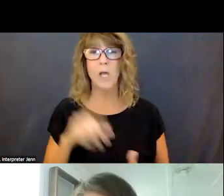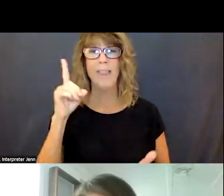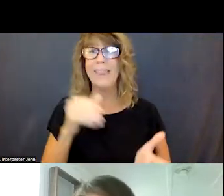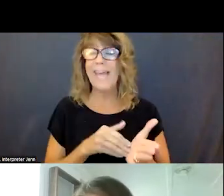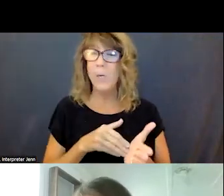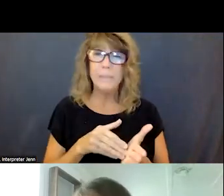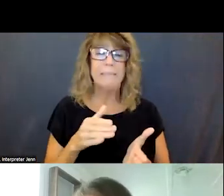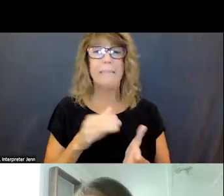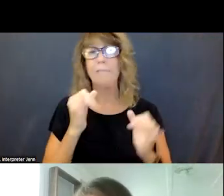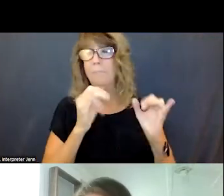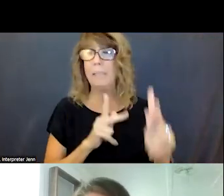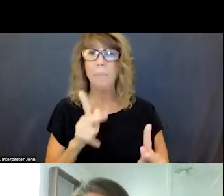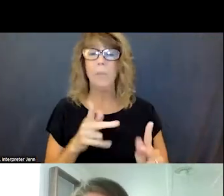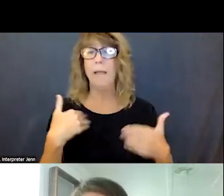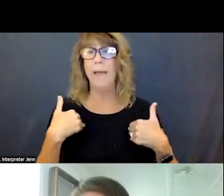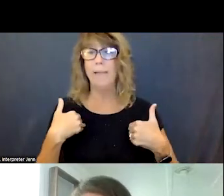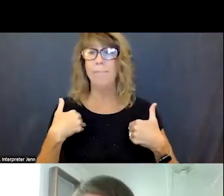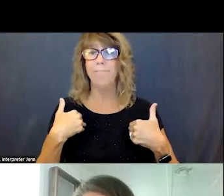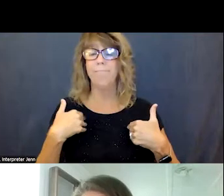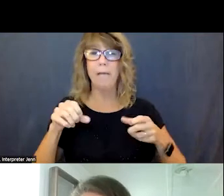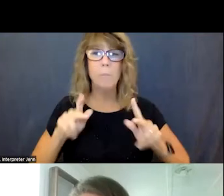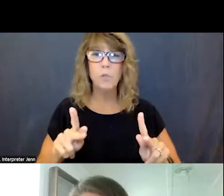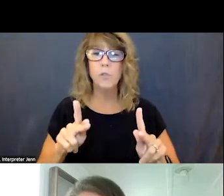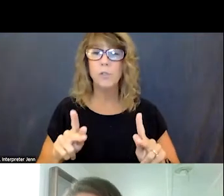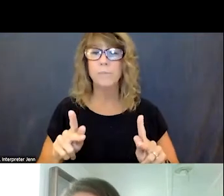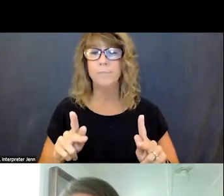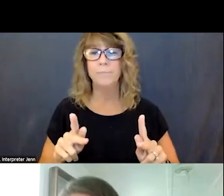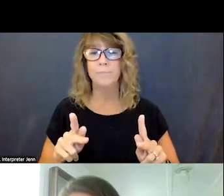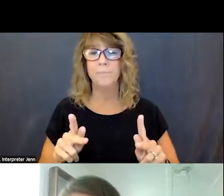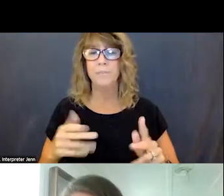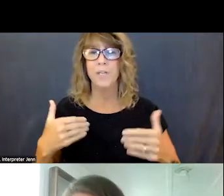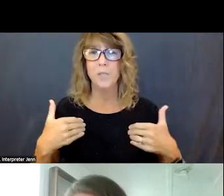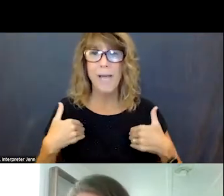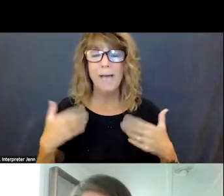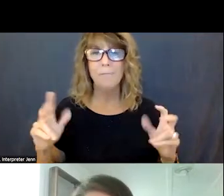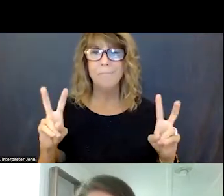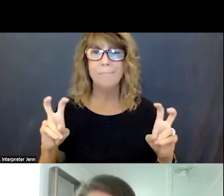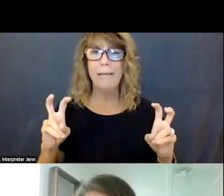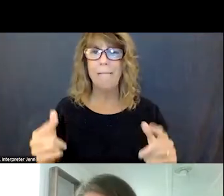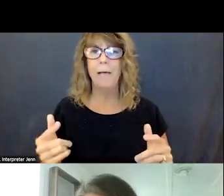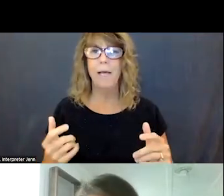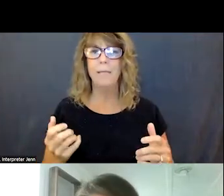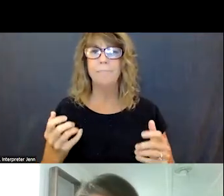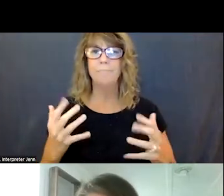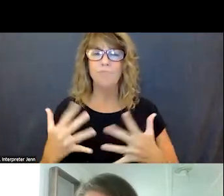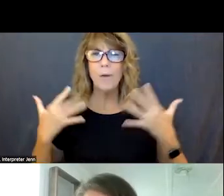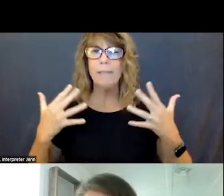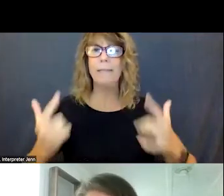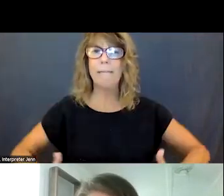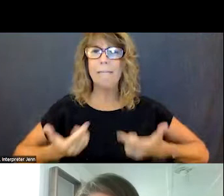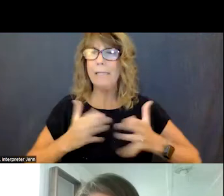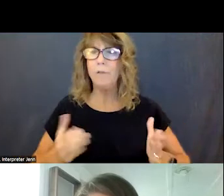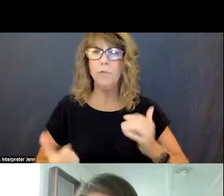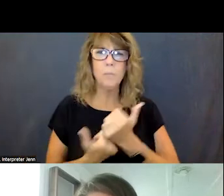individuals have had the opportunity to have had kind of warm living room-like support, either in the day for drop-in or